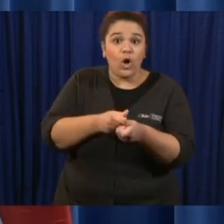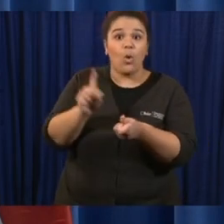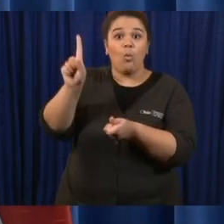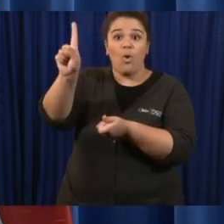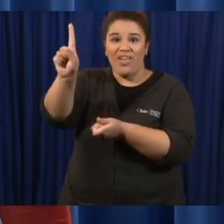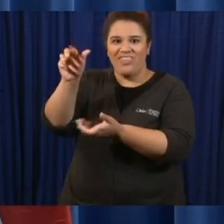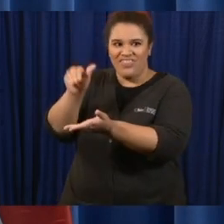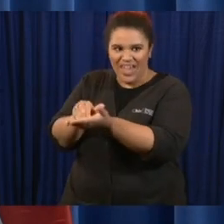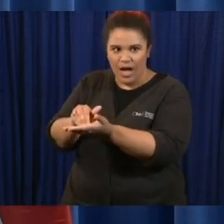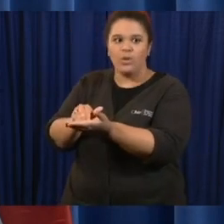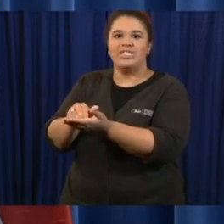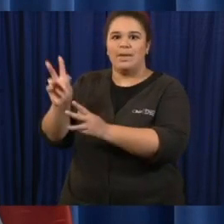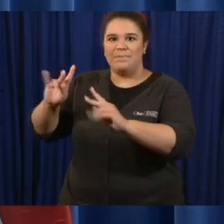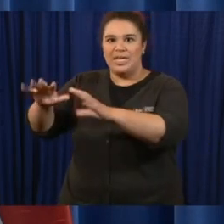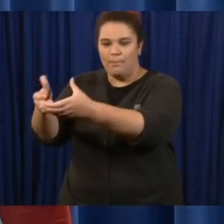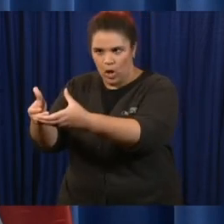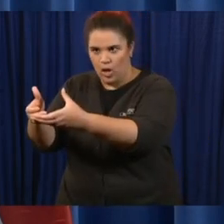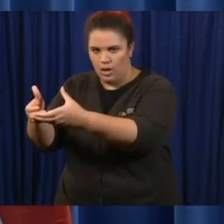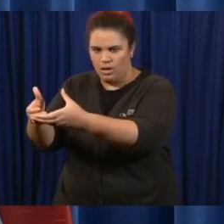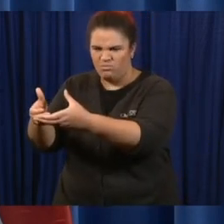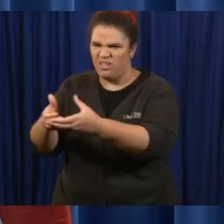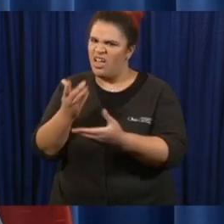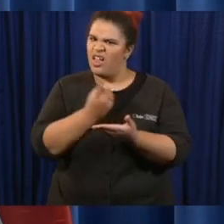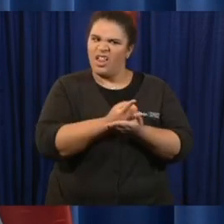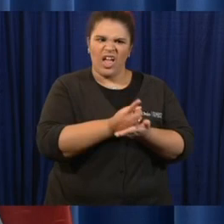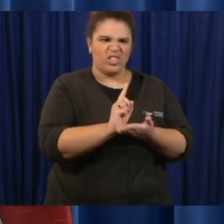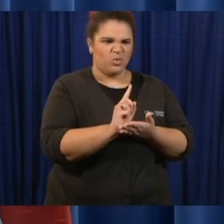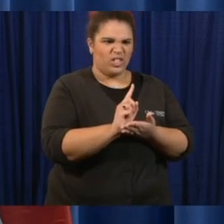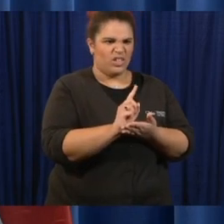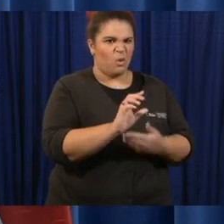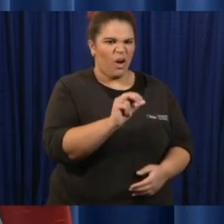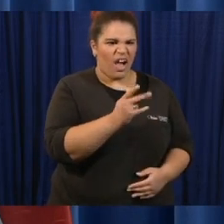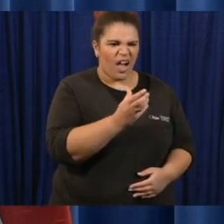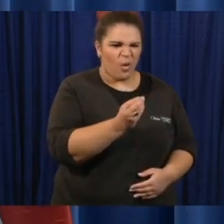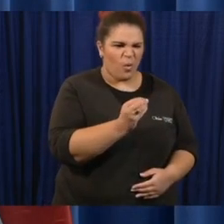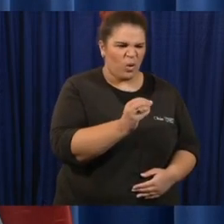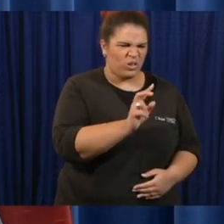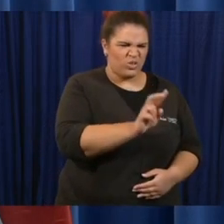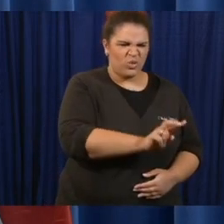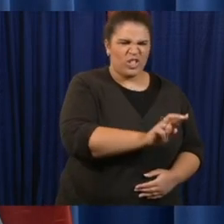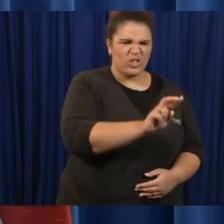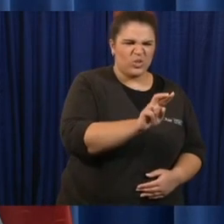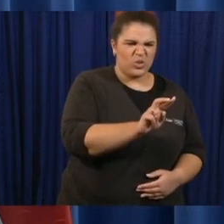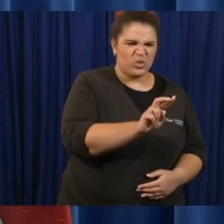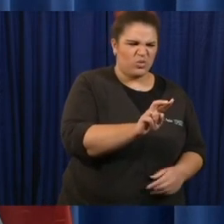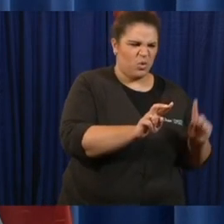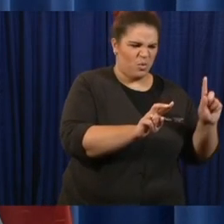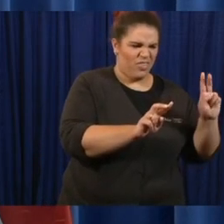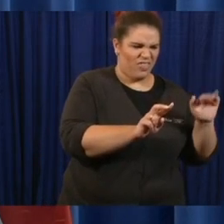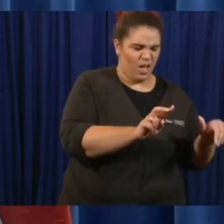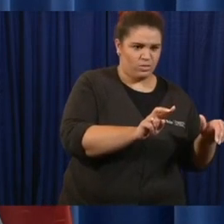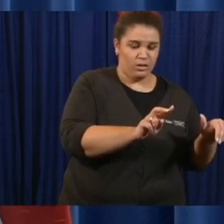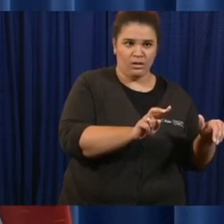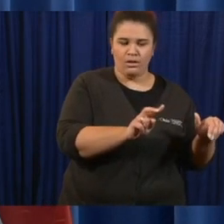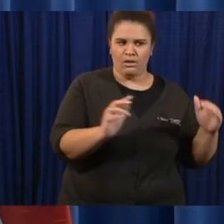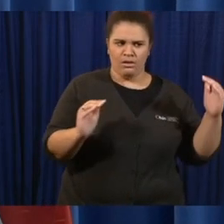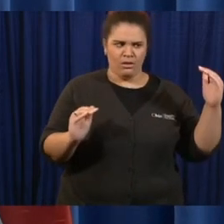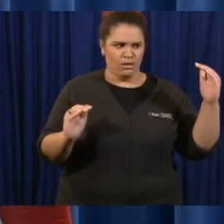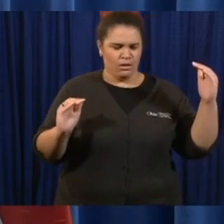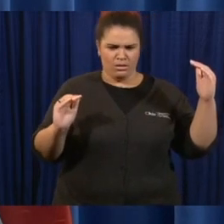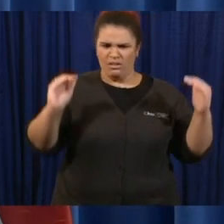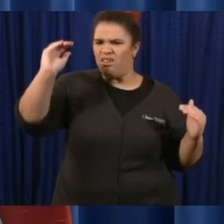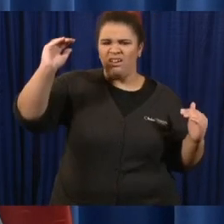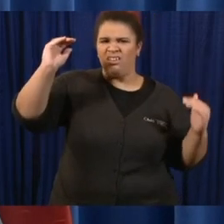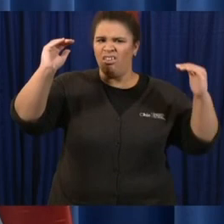people. How confident are you that we're going to be able to ramp up our testing in the next few weeks, ahead of May 1st, around May